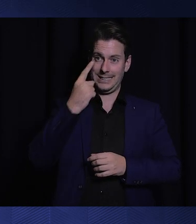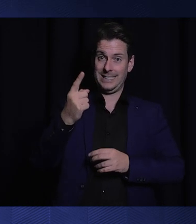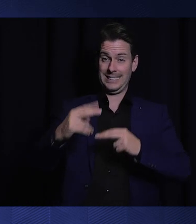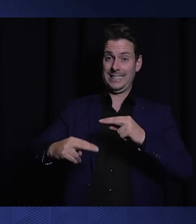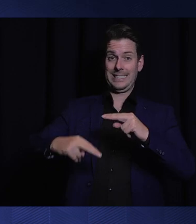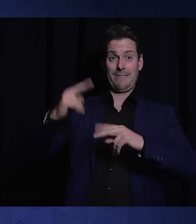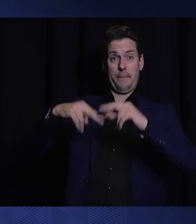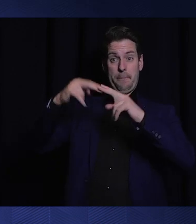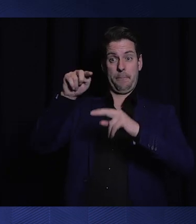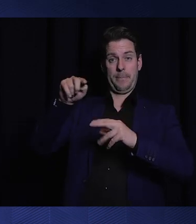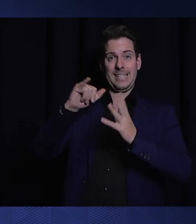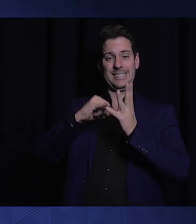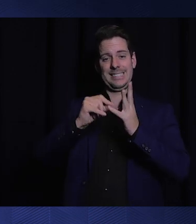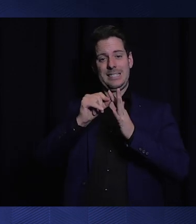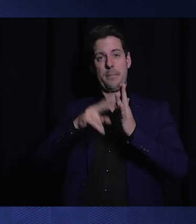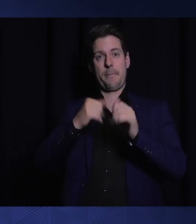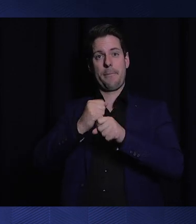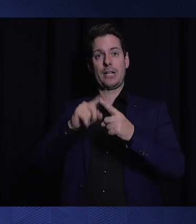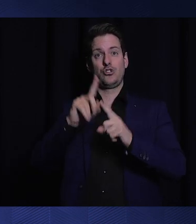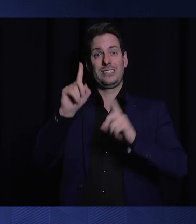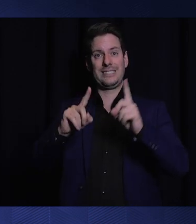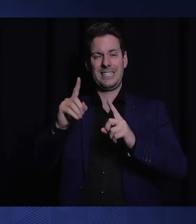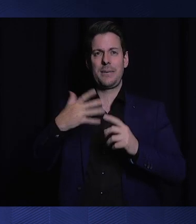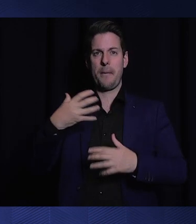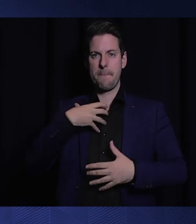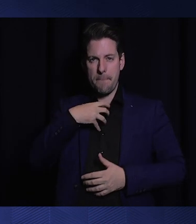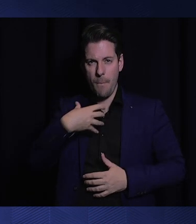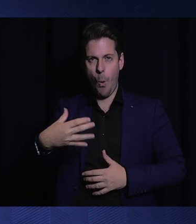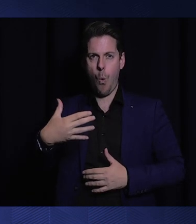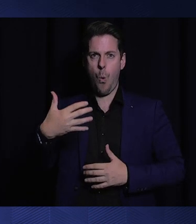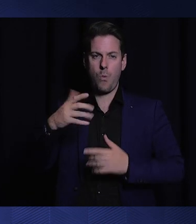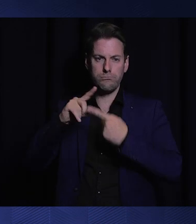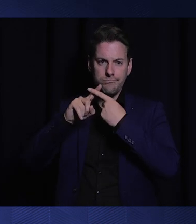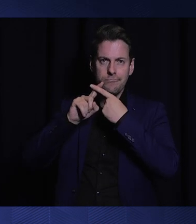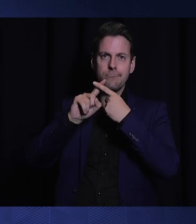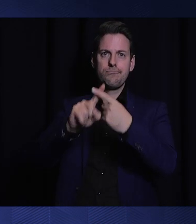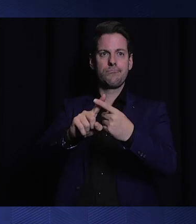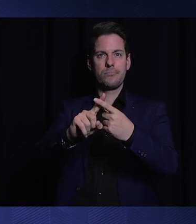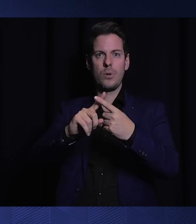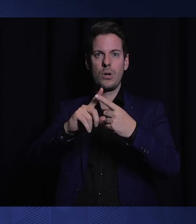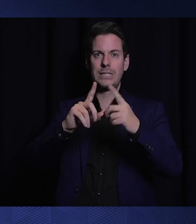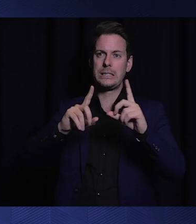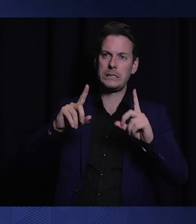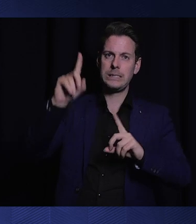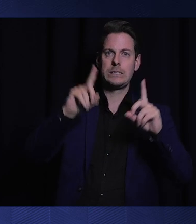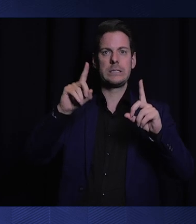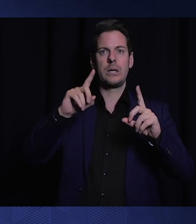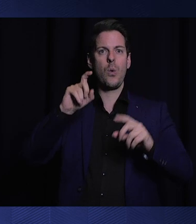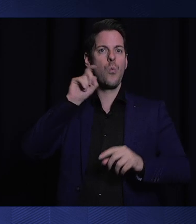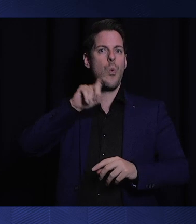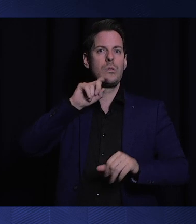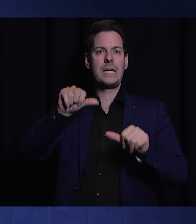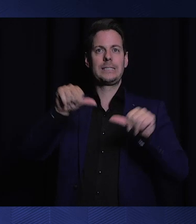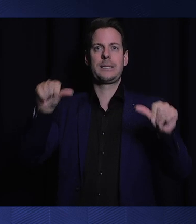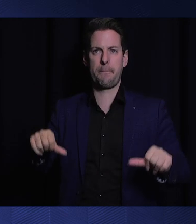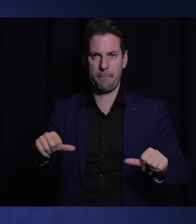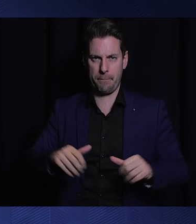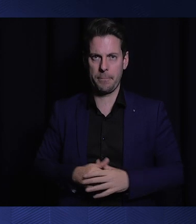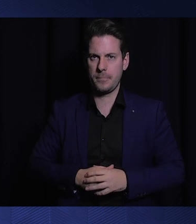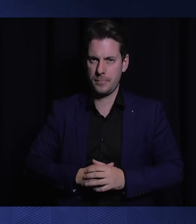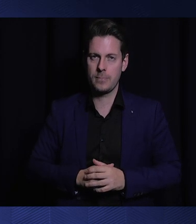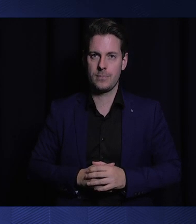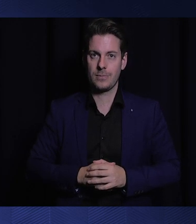city is to build a more sustainable urban water system. Ecological